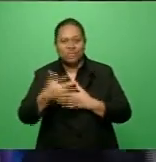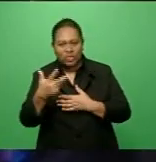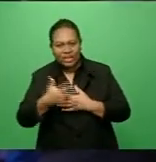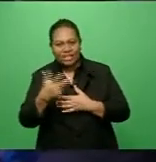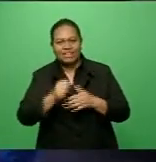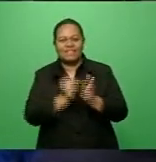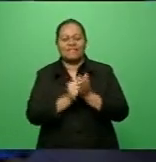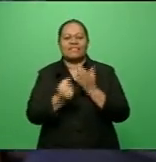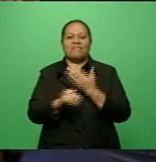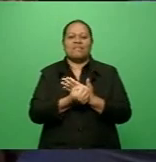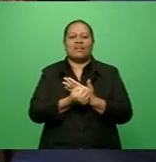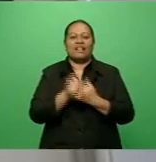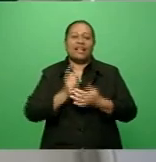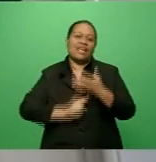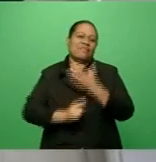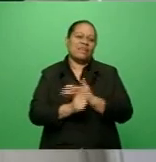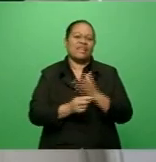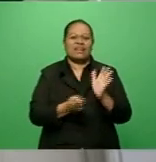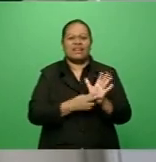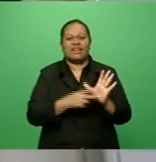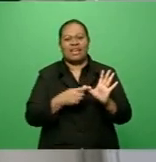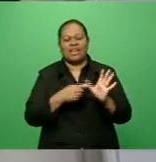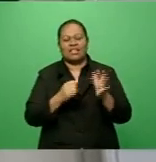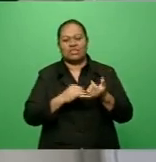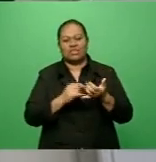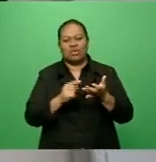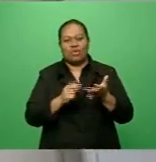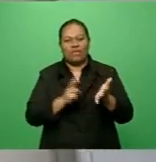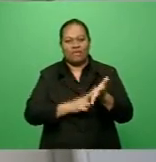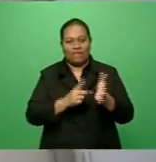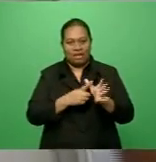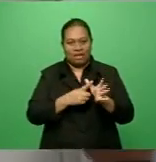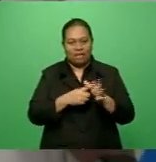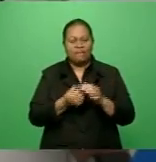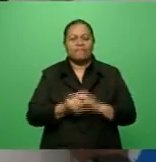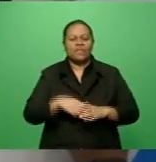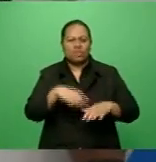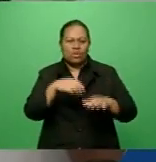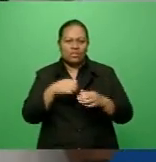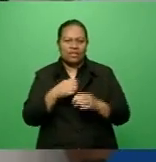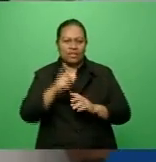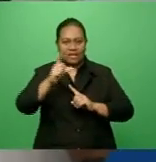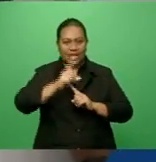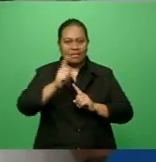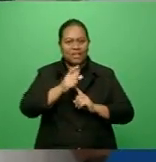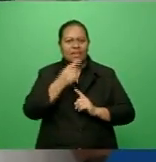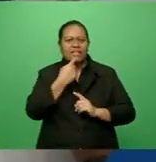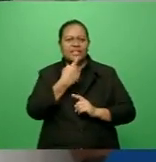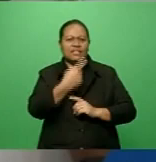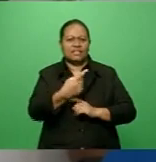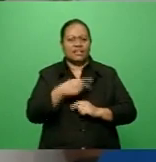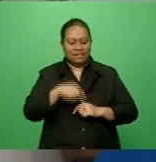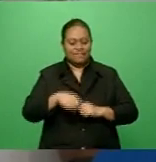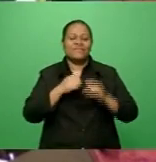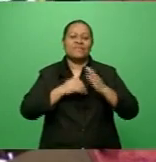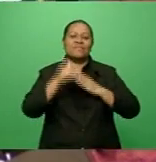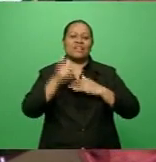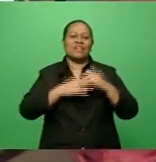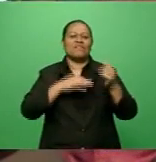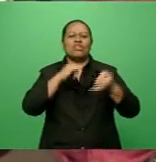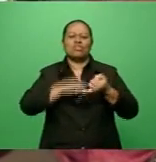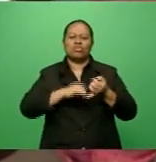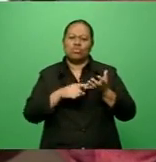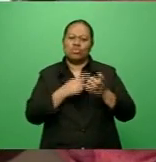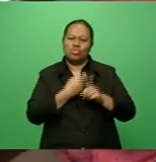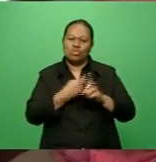18th of September at the Nasoba grounds. National goalkeeper and captain Simeone Tamanisau says this will be a build-up for the